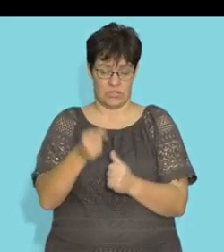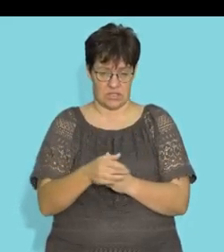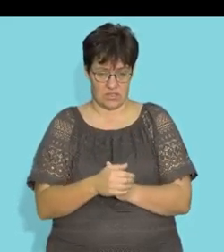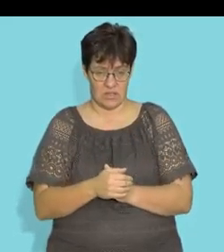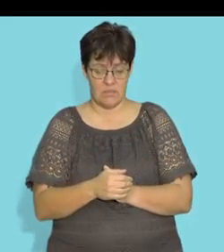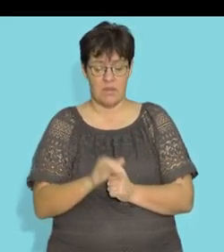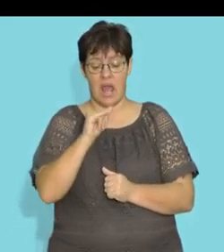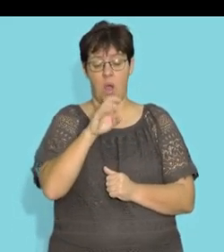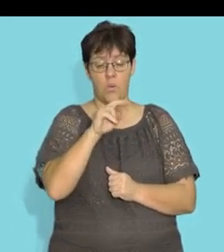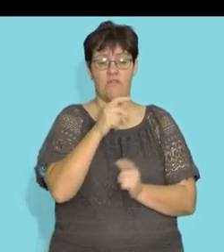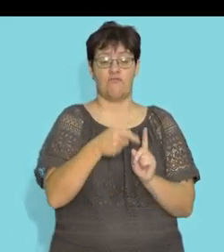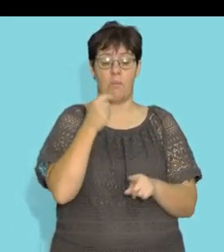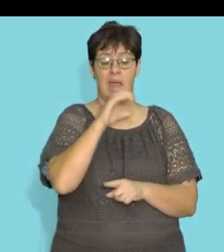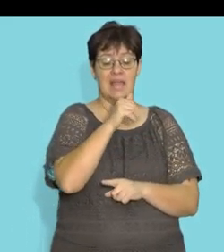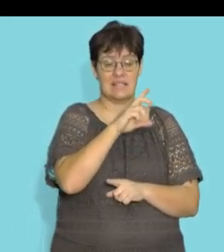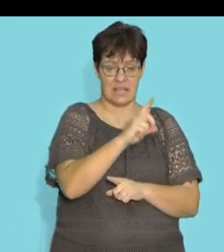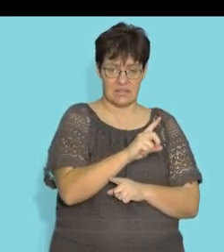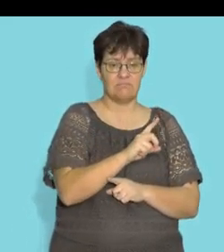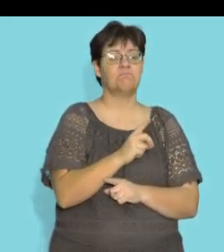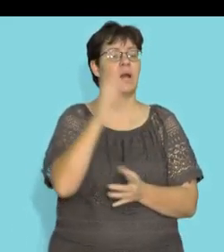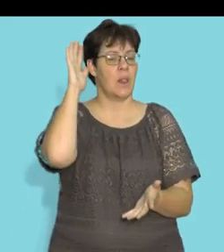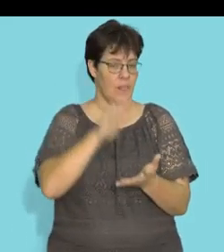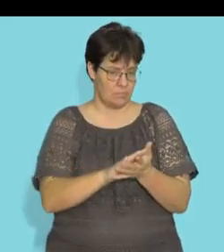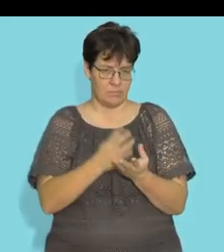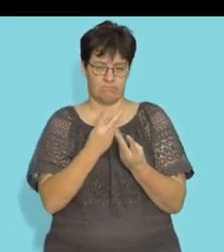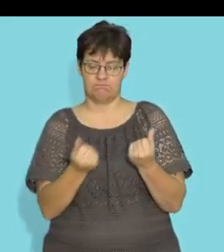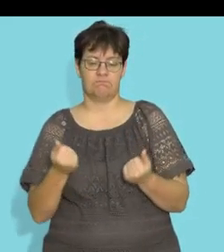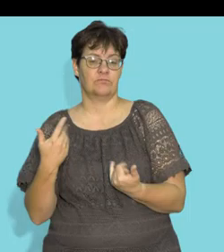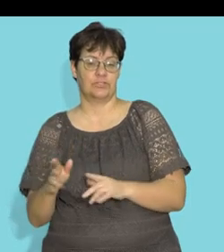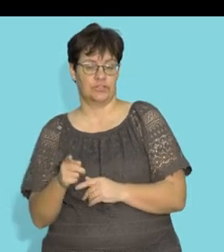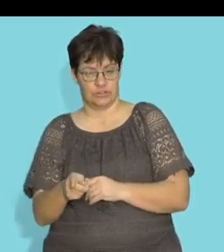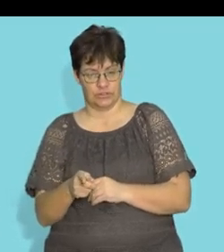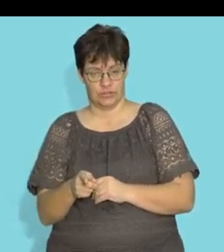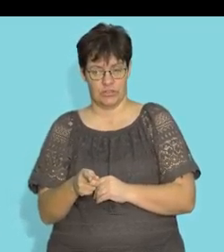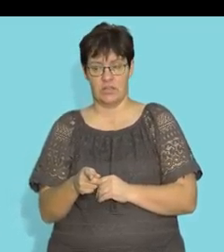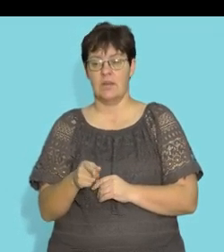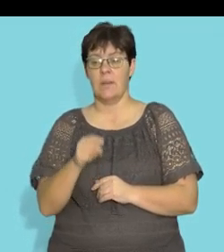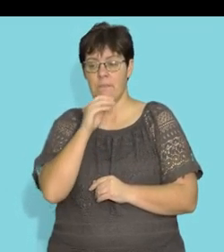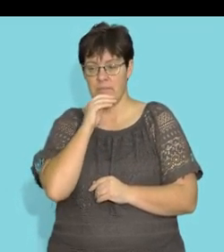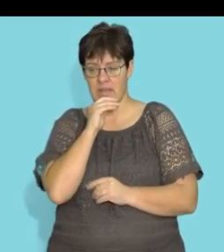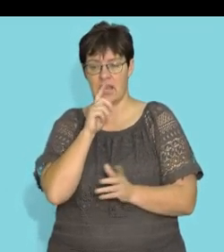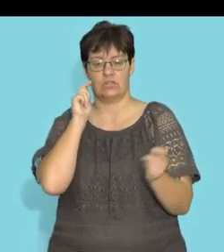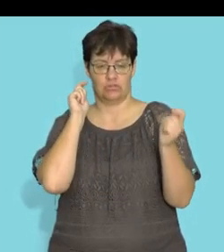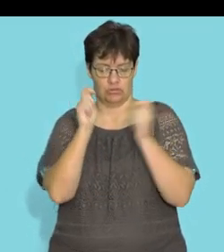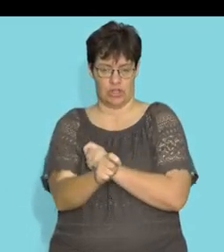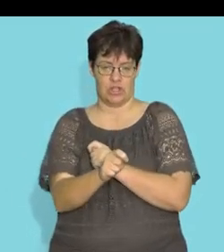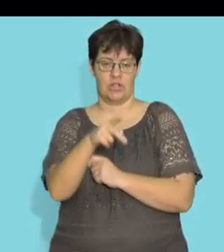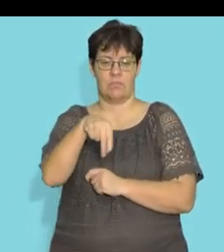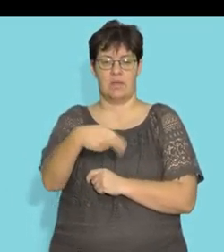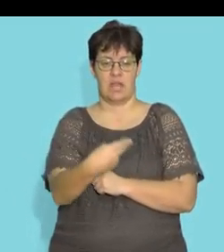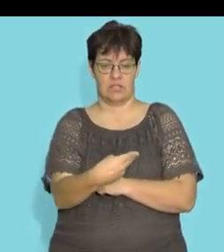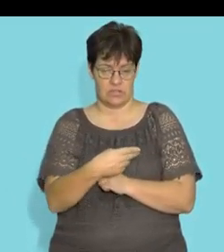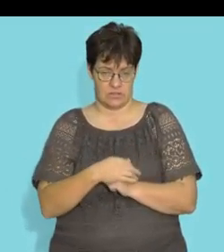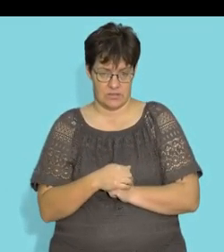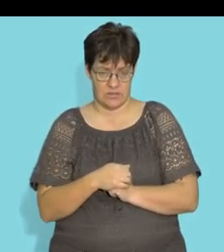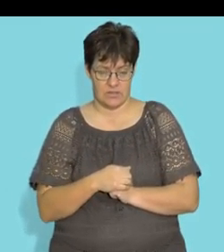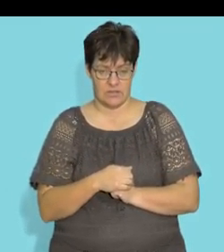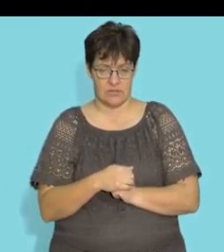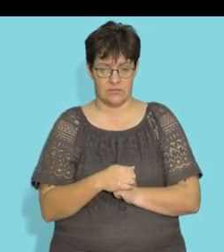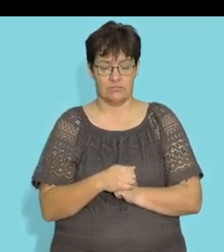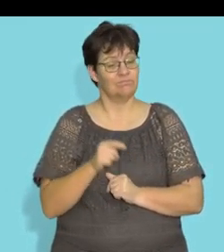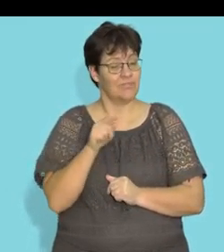of bigger than 7, the ions from the base will not hydrolyze, meaning we will have OH